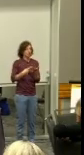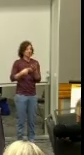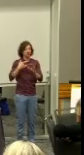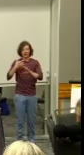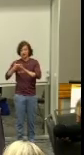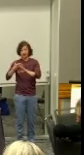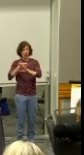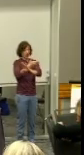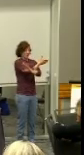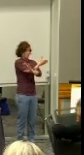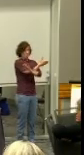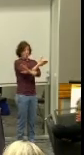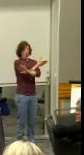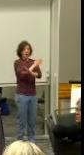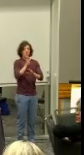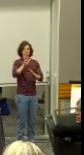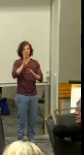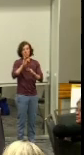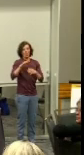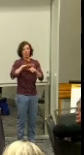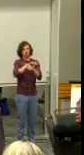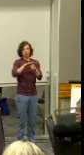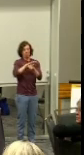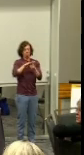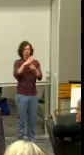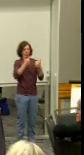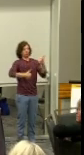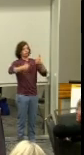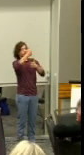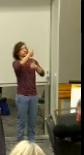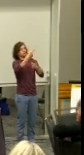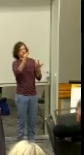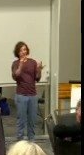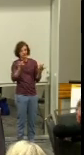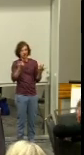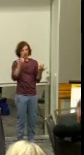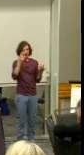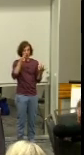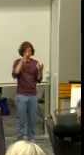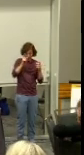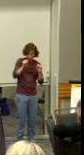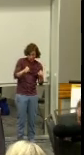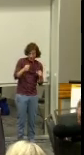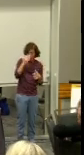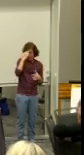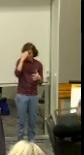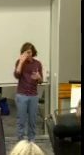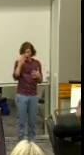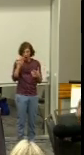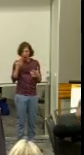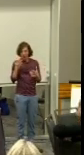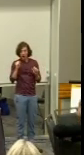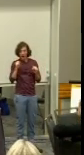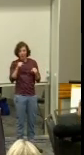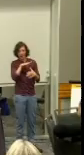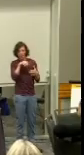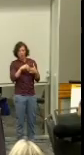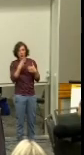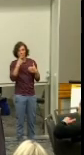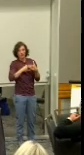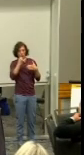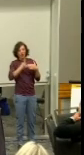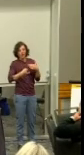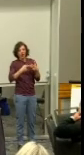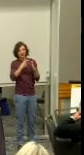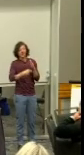make sure if it triggers anything that you're aware of that and that you're putting that into the project costs. But I would recommend a pre-app. Talk